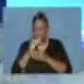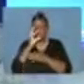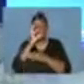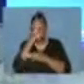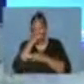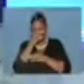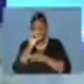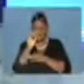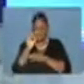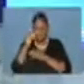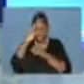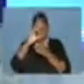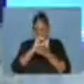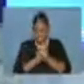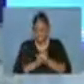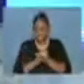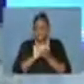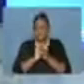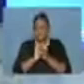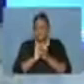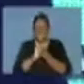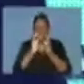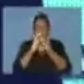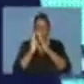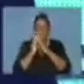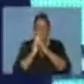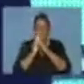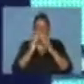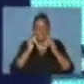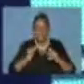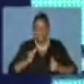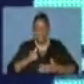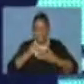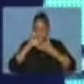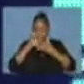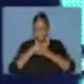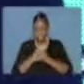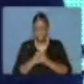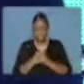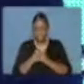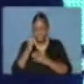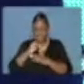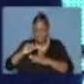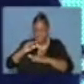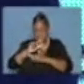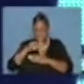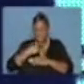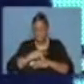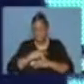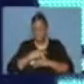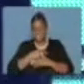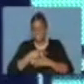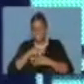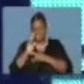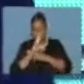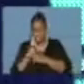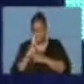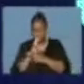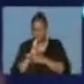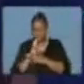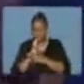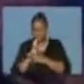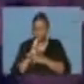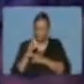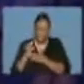seminar can be impactful. Every one of us that have to deal with young persons, whether in youth groups,